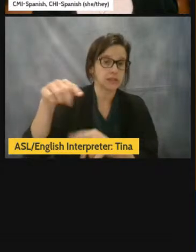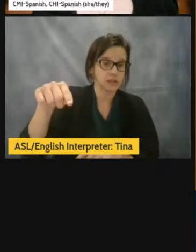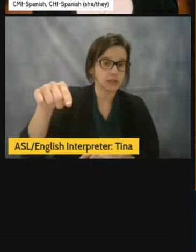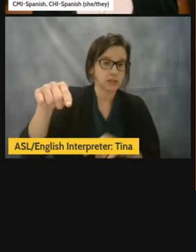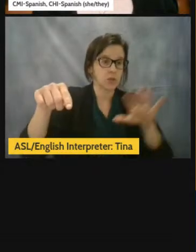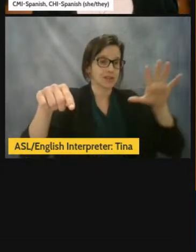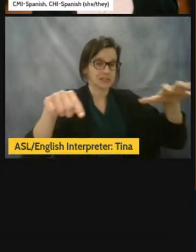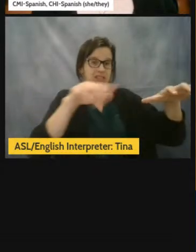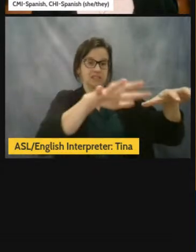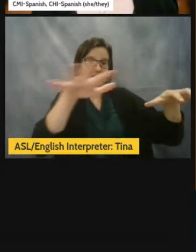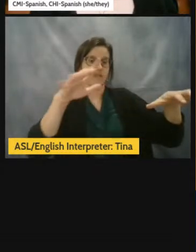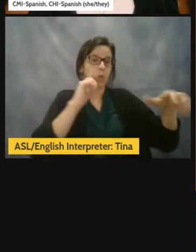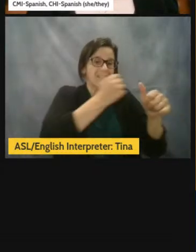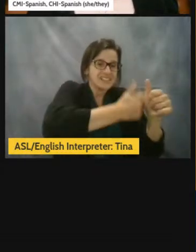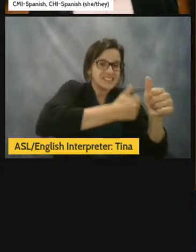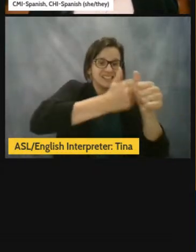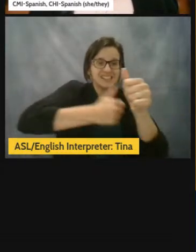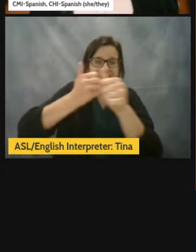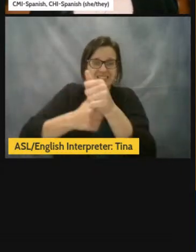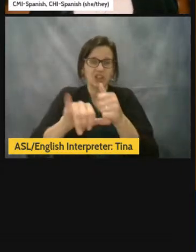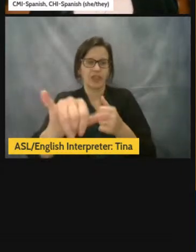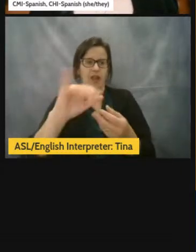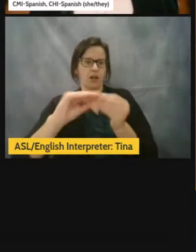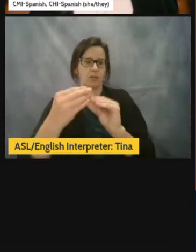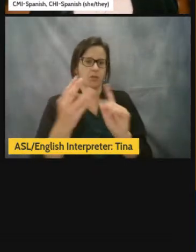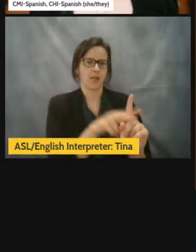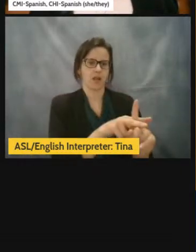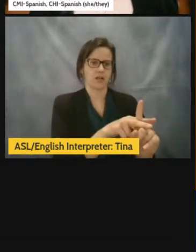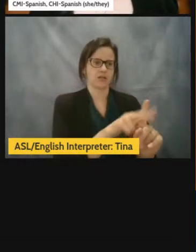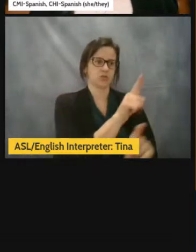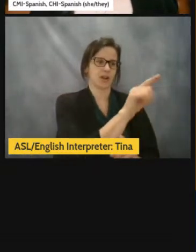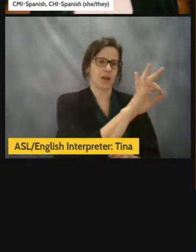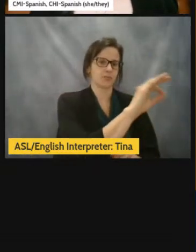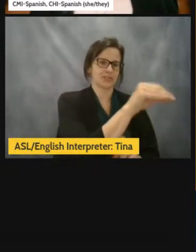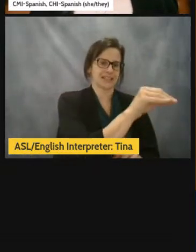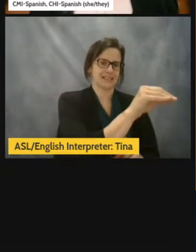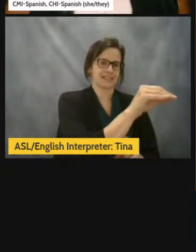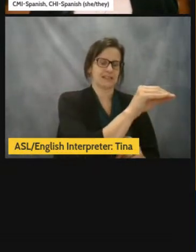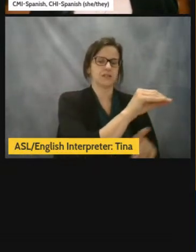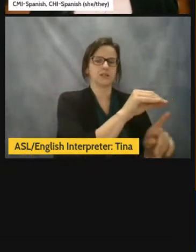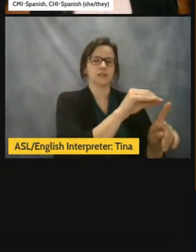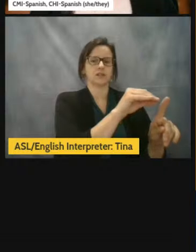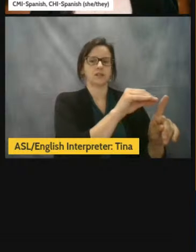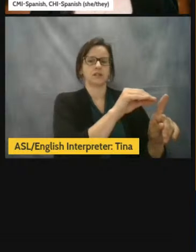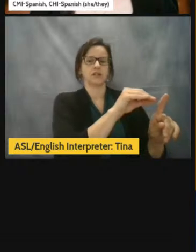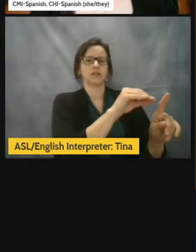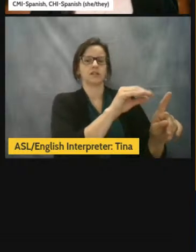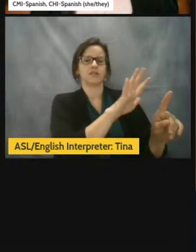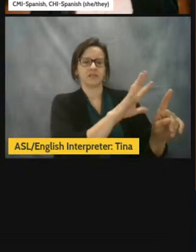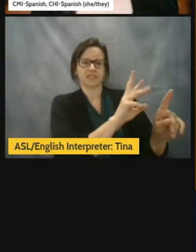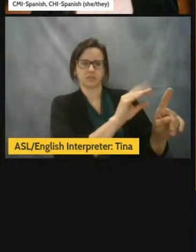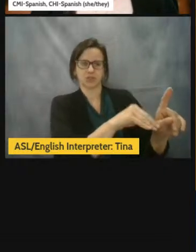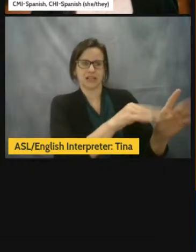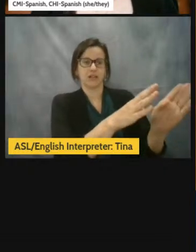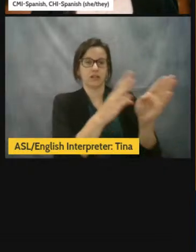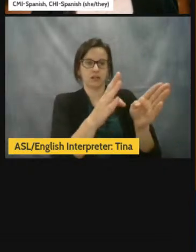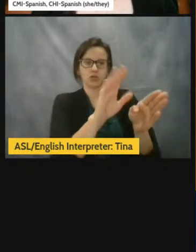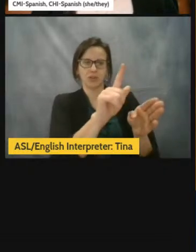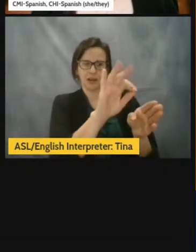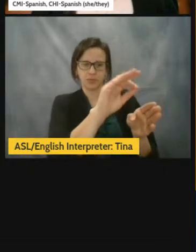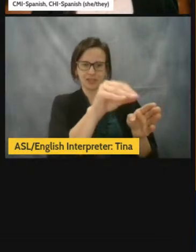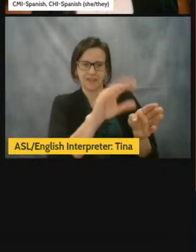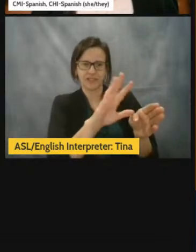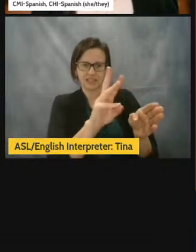okay? The courtroom with their chosen name is another